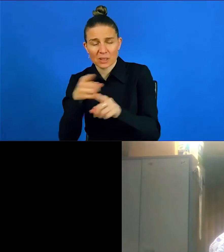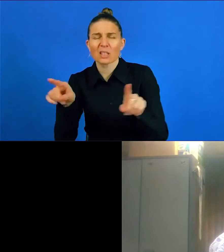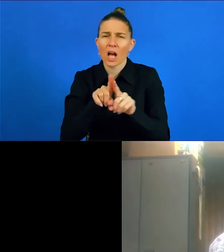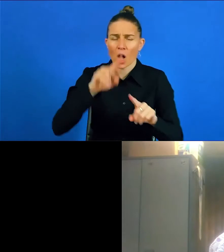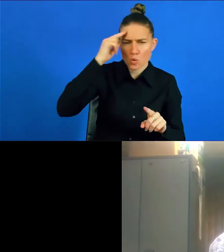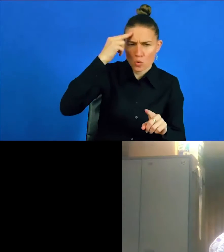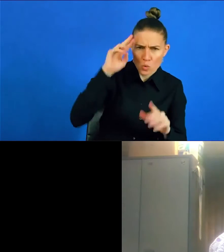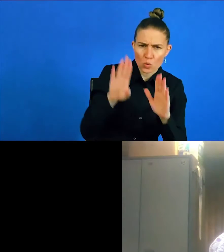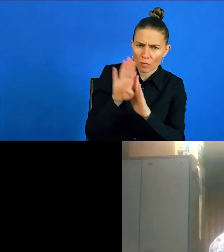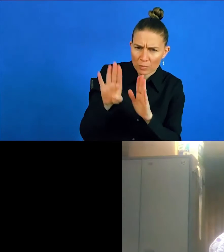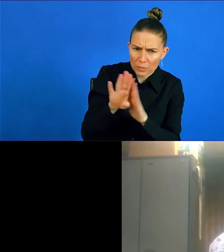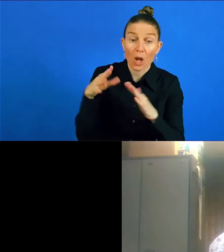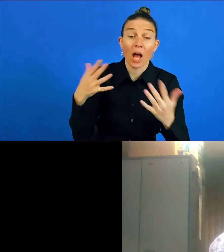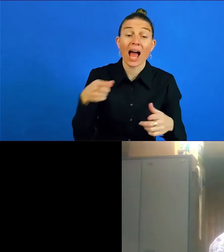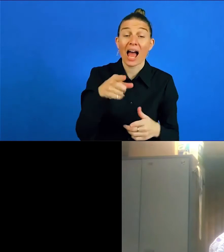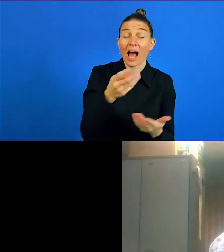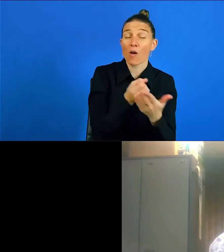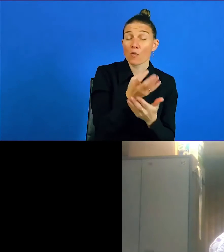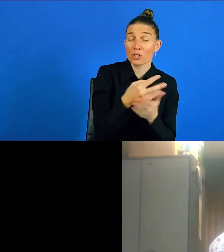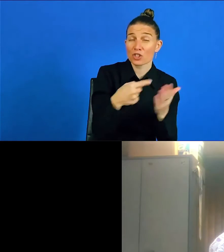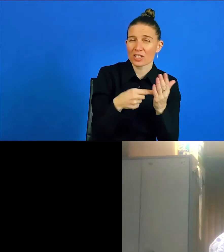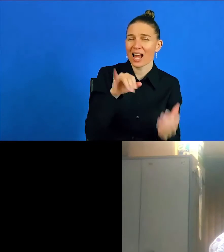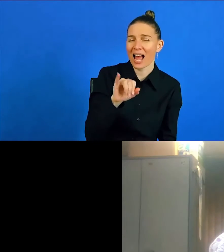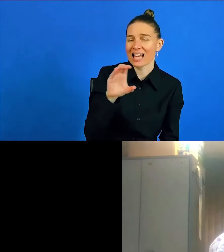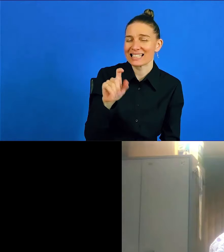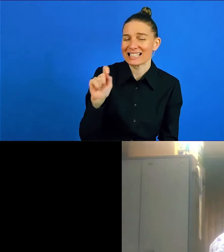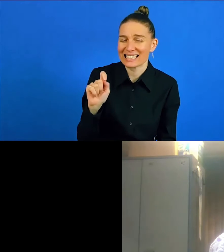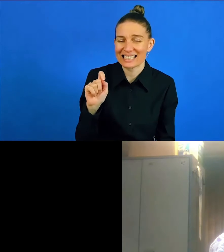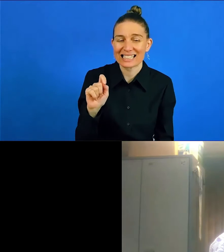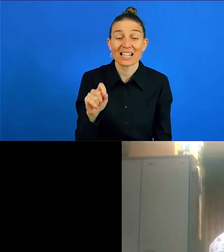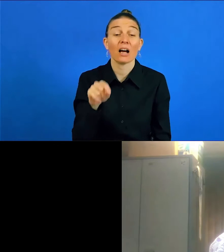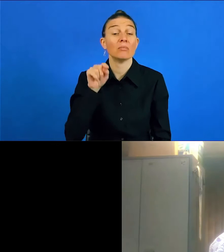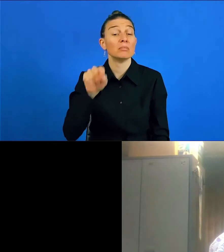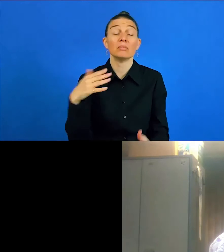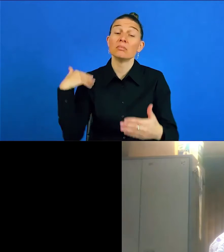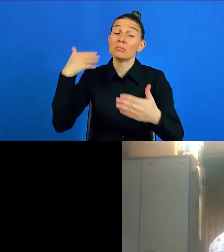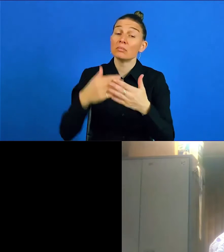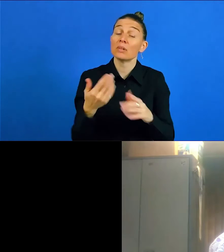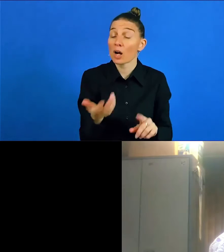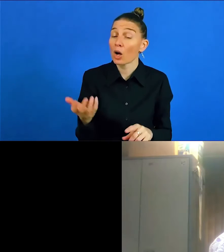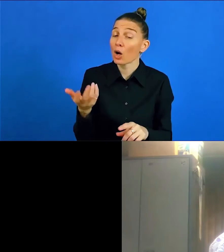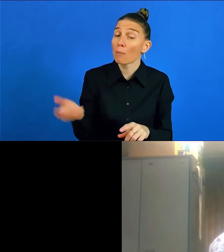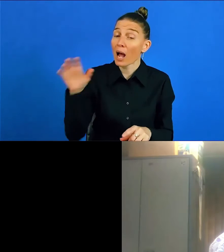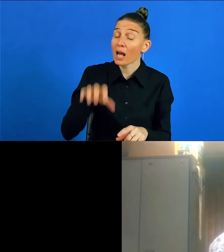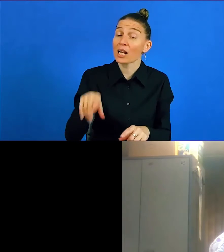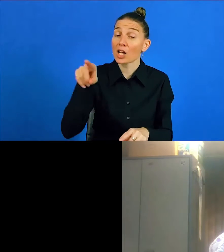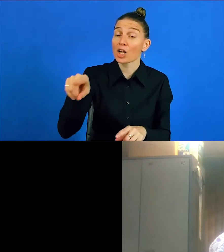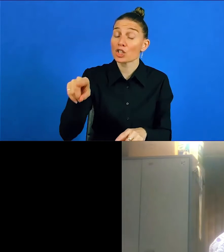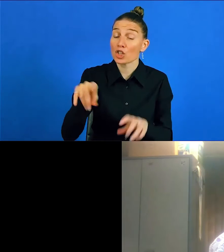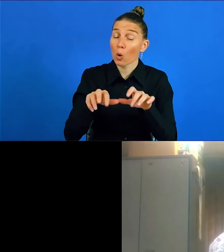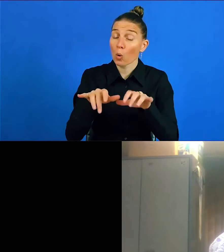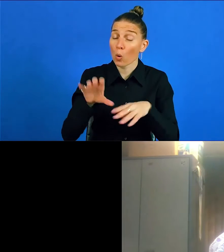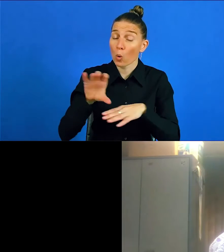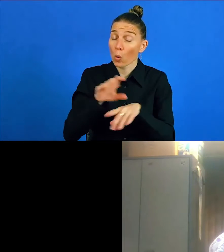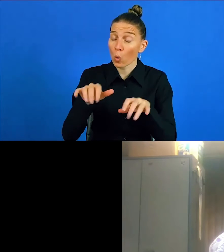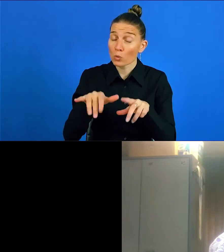for Information Technology. He has been serving the Bangladesh Computer Council as an analyst since 2015. Mr.